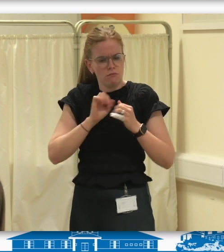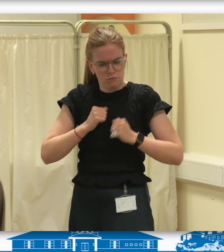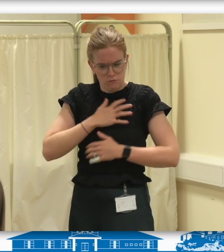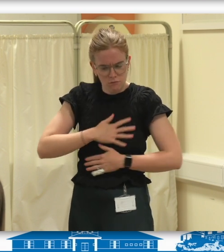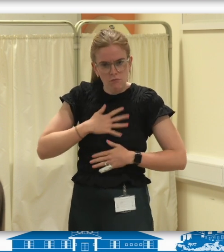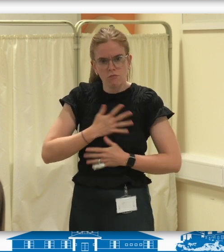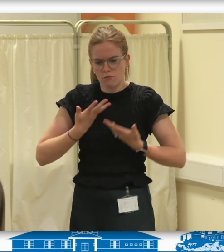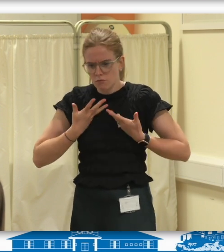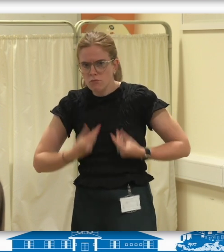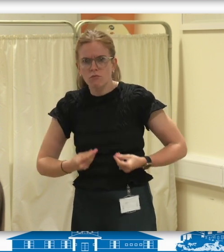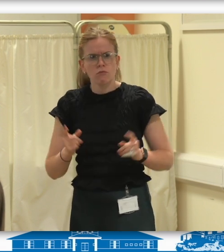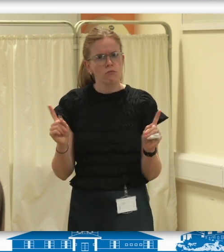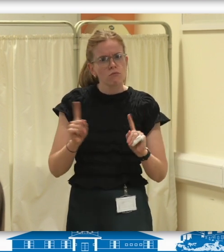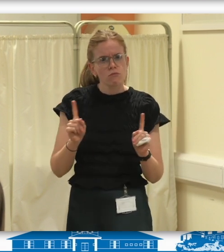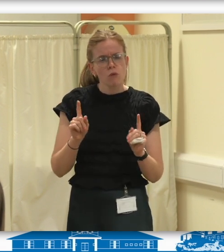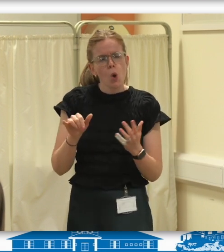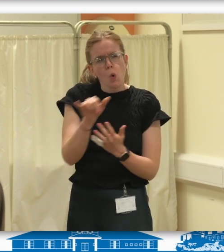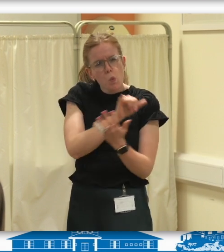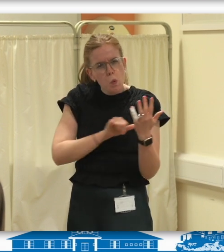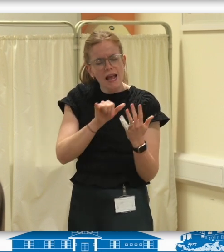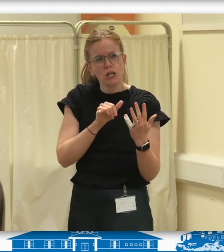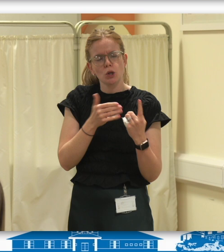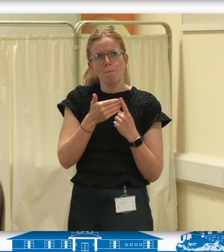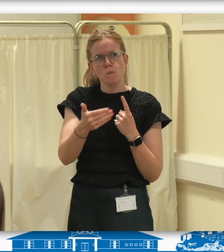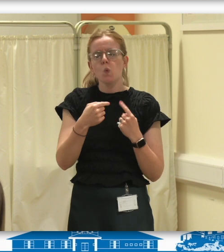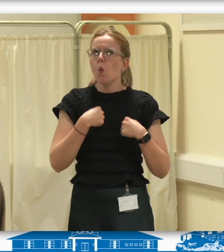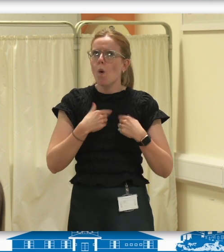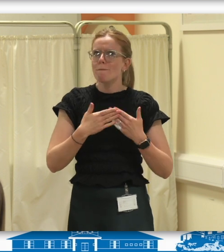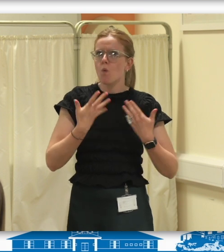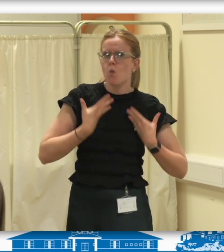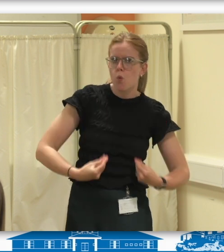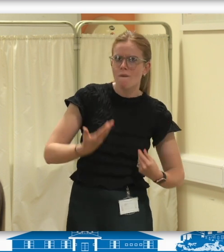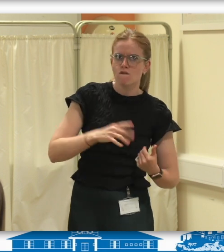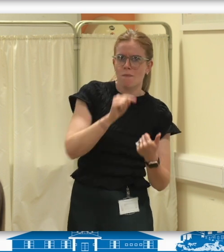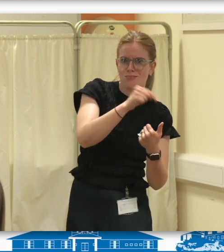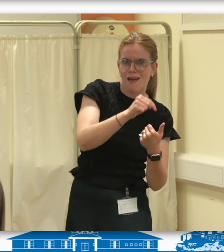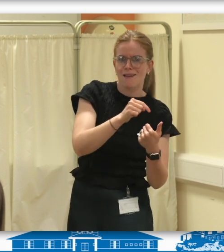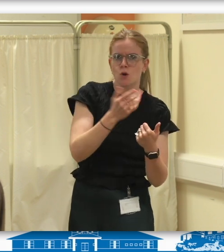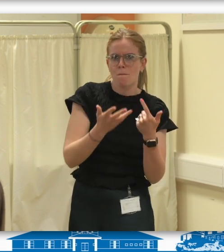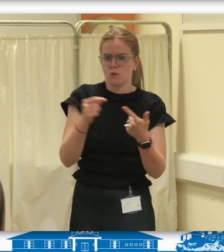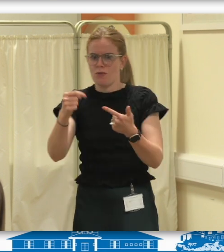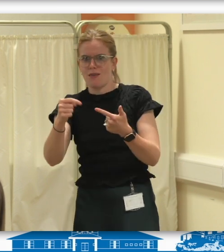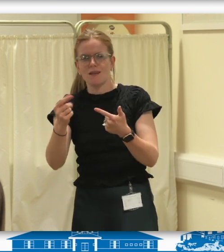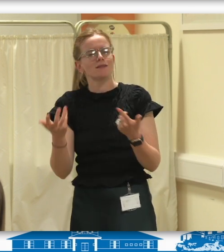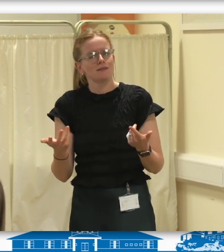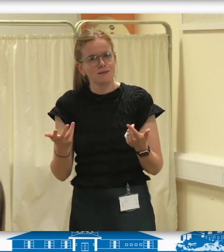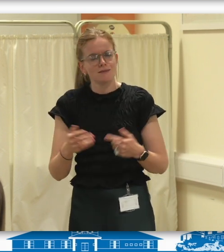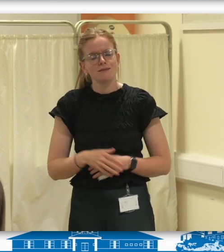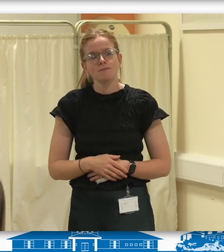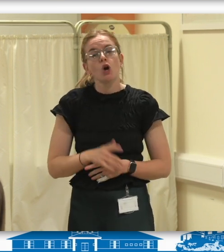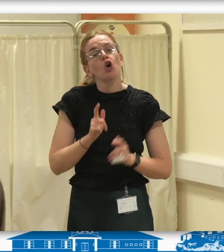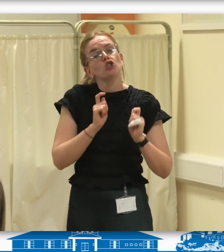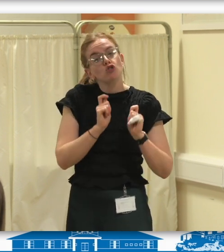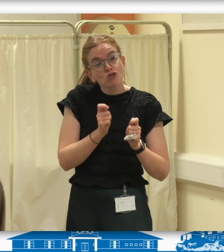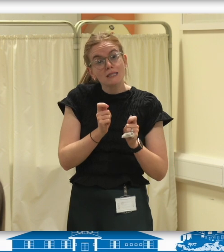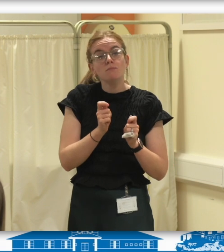specifically, and which ones are more triggering for their fatigue than others. Treatment aims to help each person